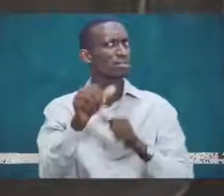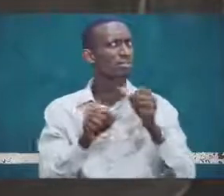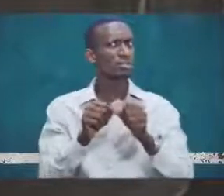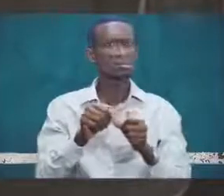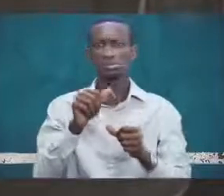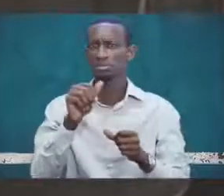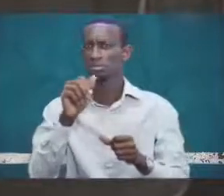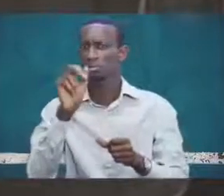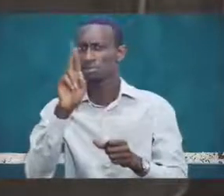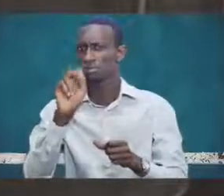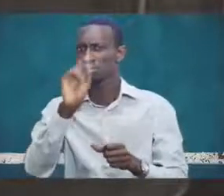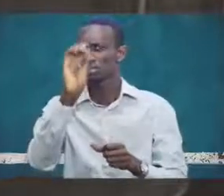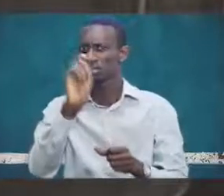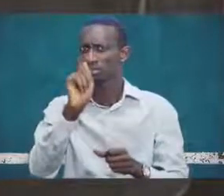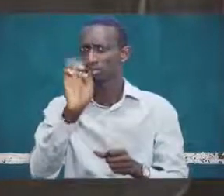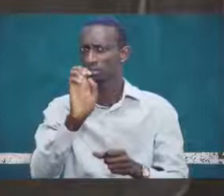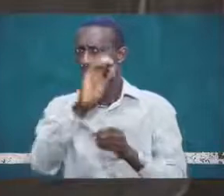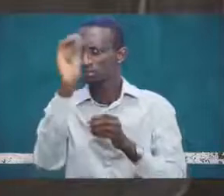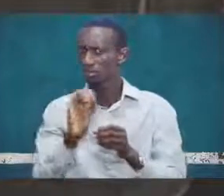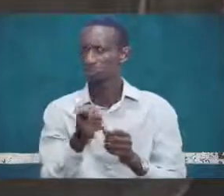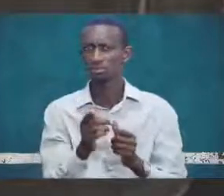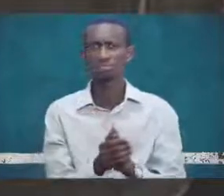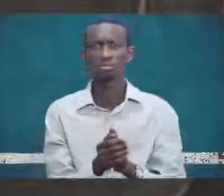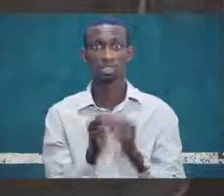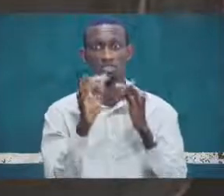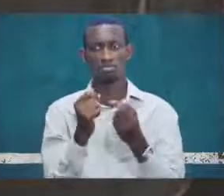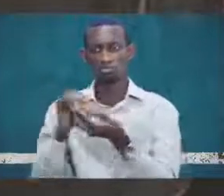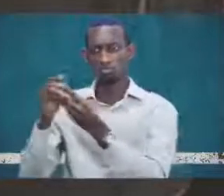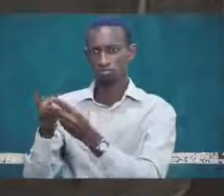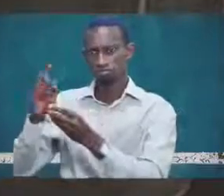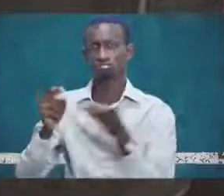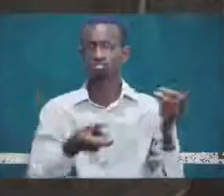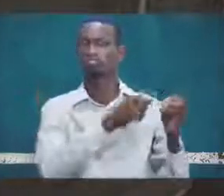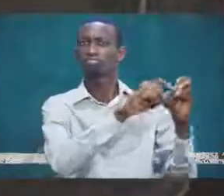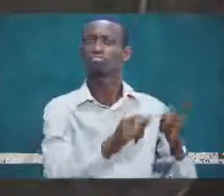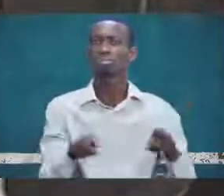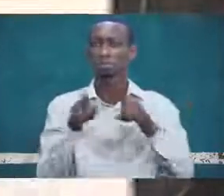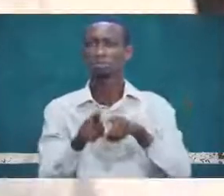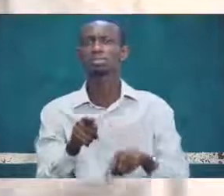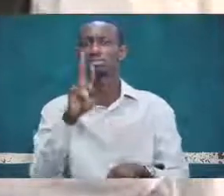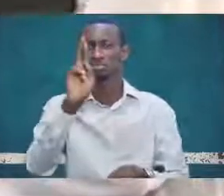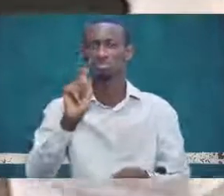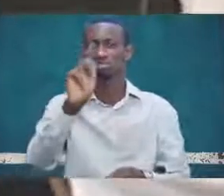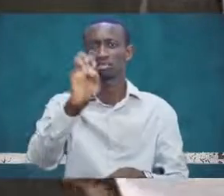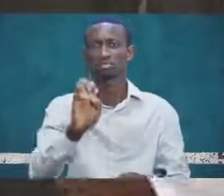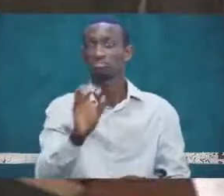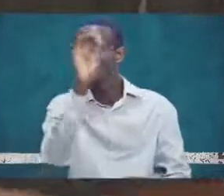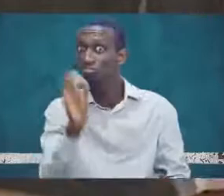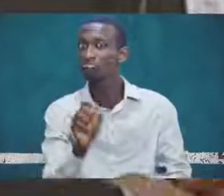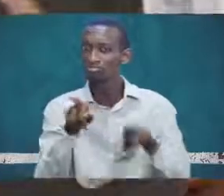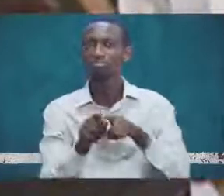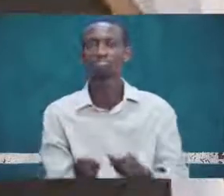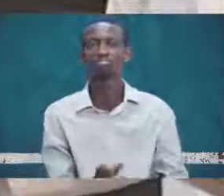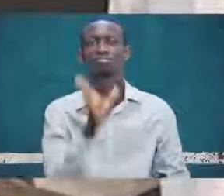increases, another amount will increase the same rate. Actually, we give the symbol of constant of